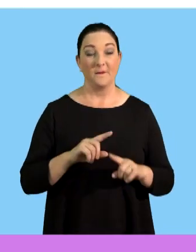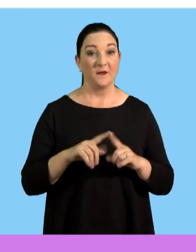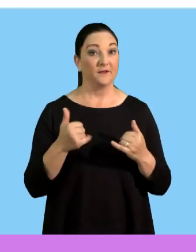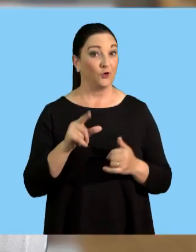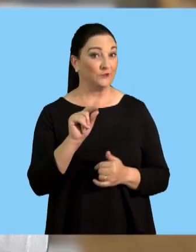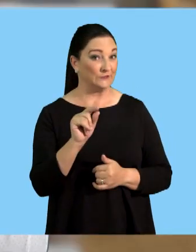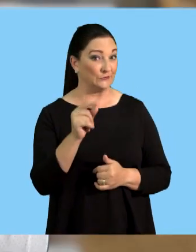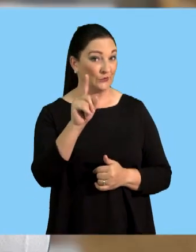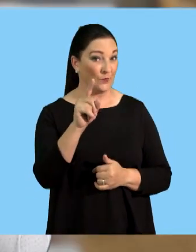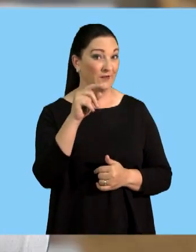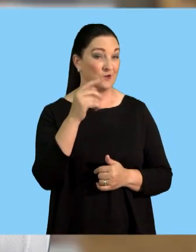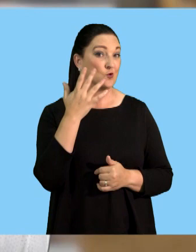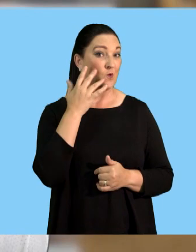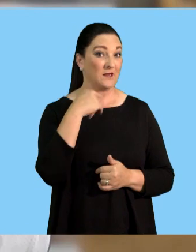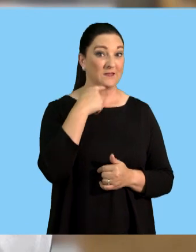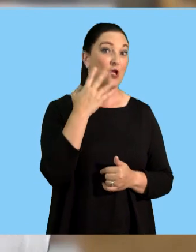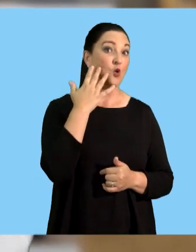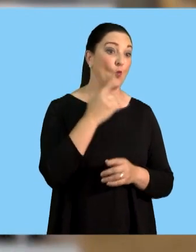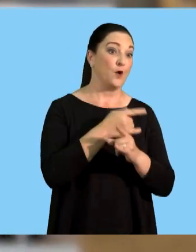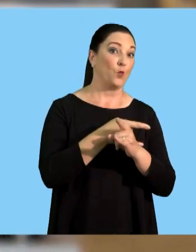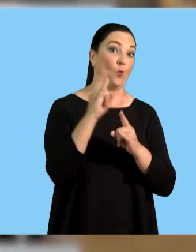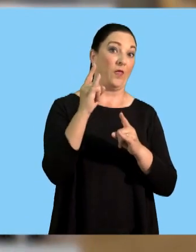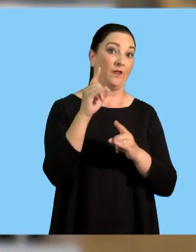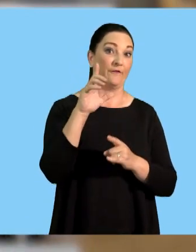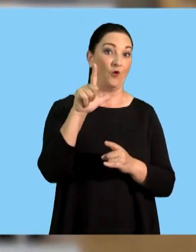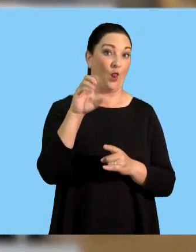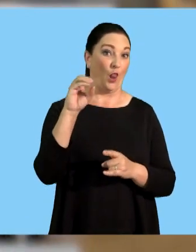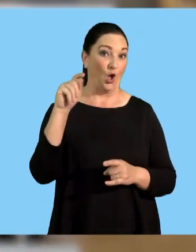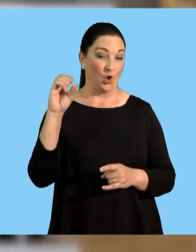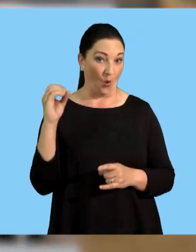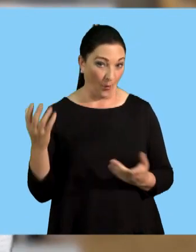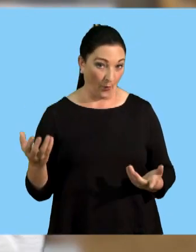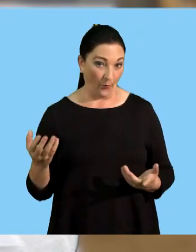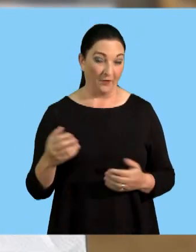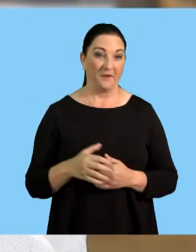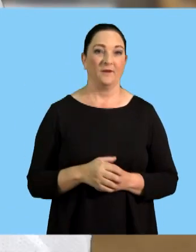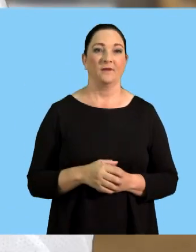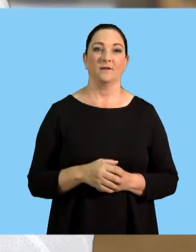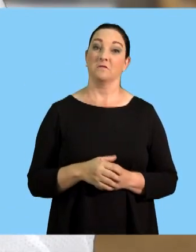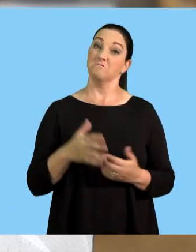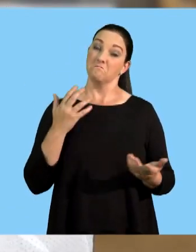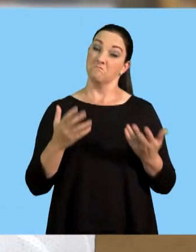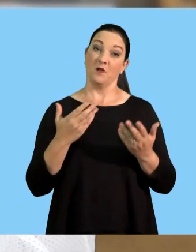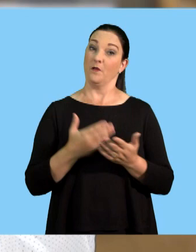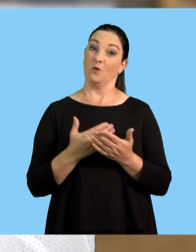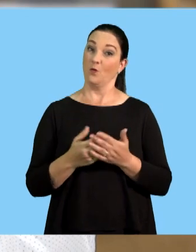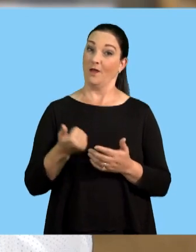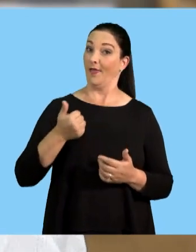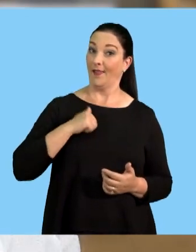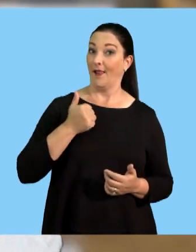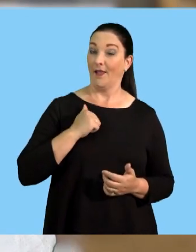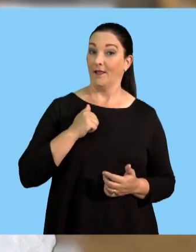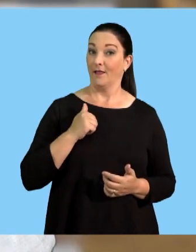opening statement, the interesting part I share with you, right? About winning the lottery in our lifetime. Okay? We might be lucky, and